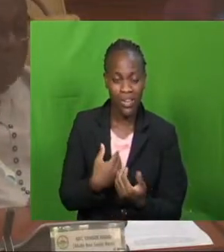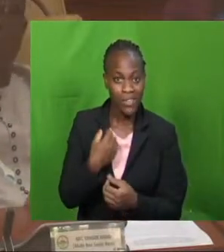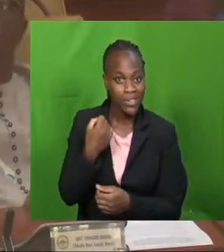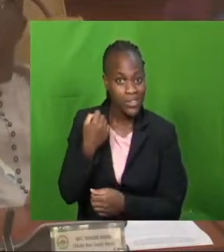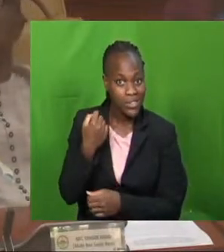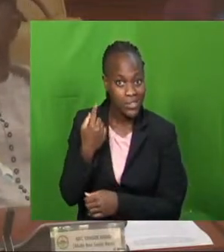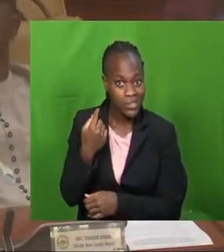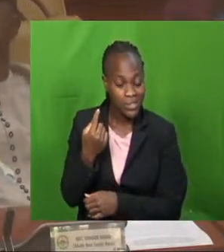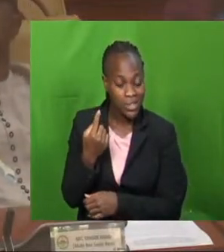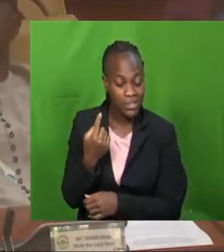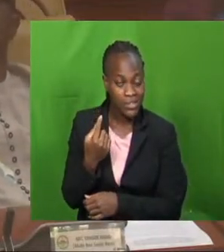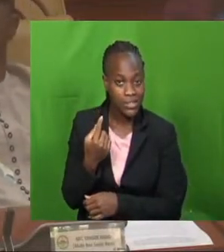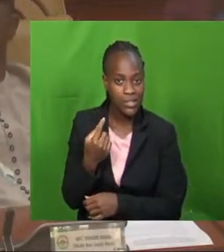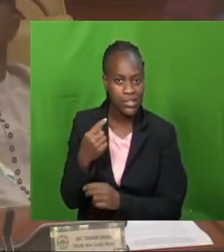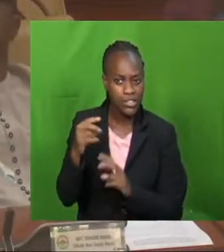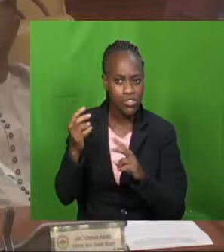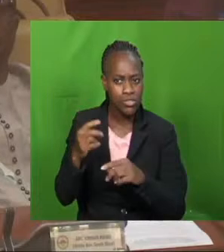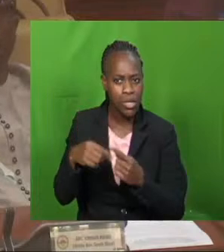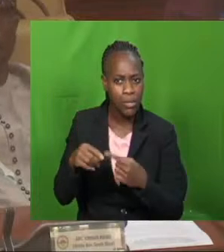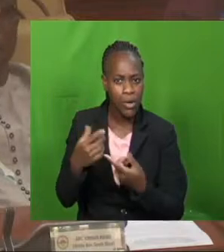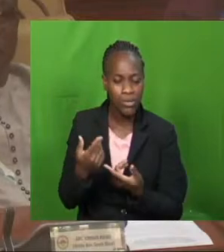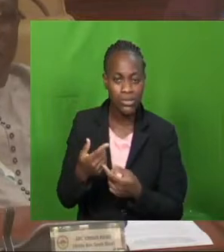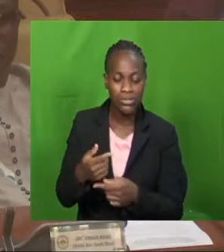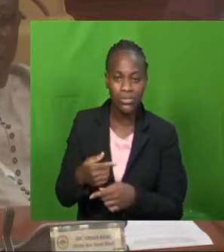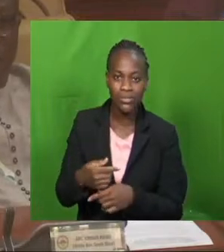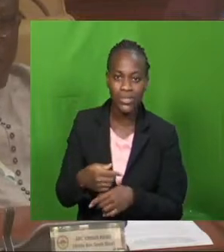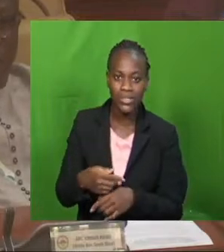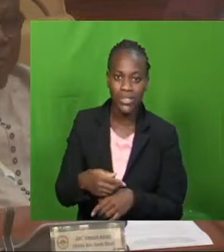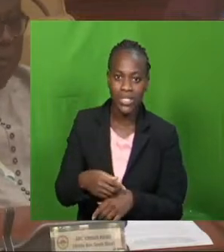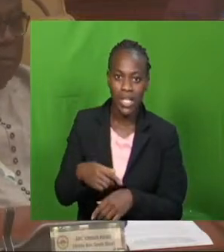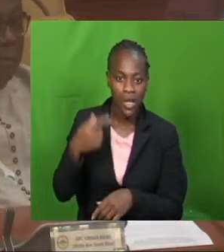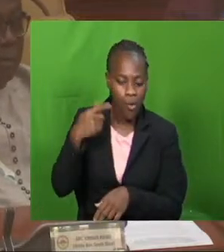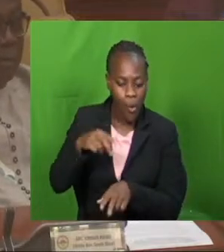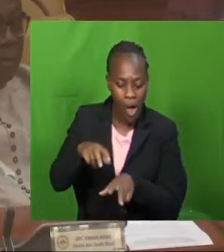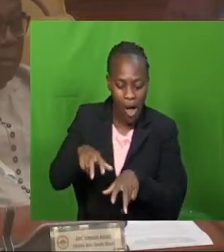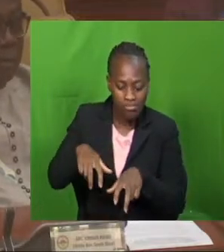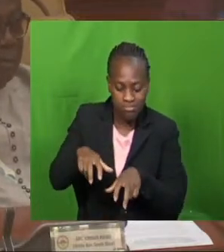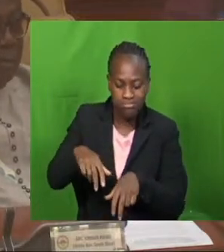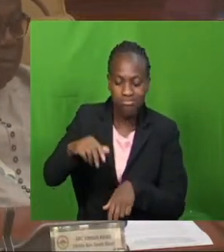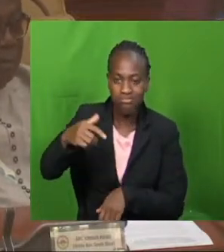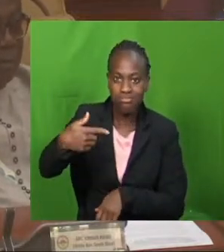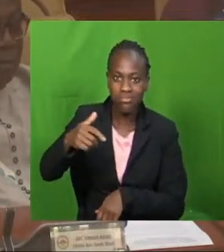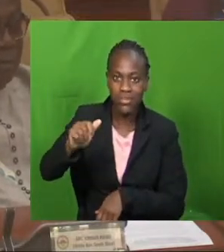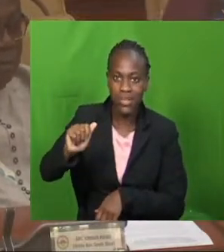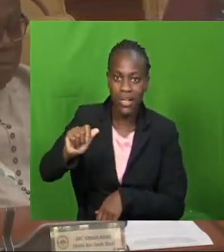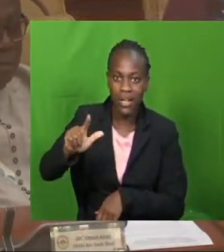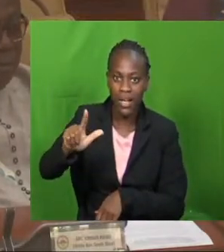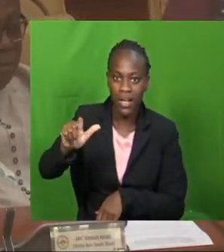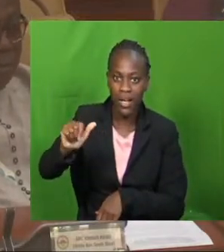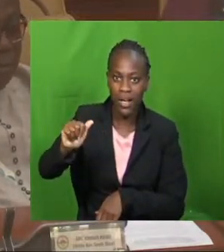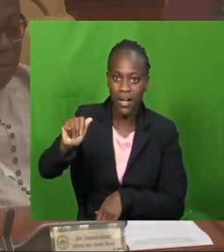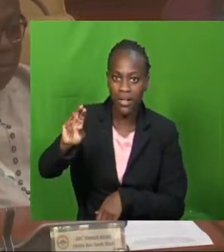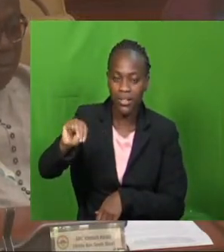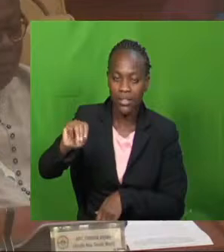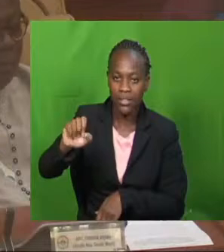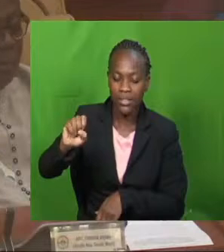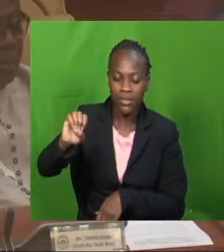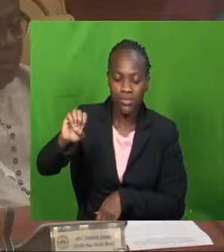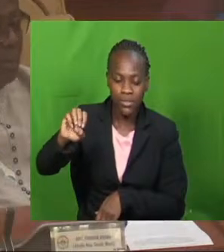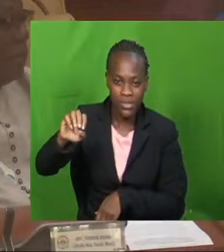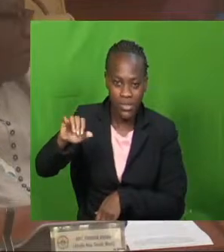of Galamsey in the area and the effects it has had on the